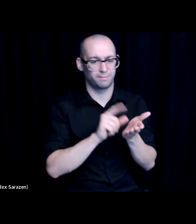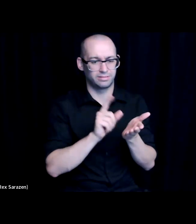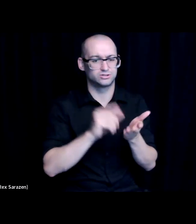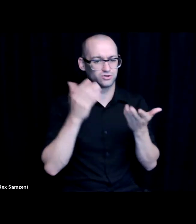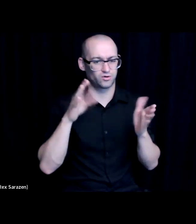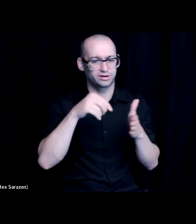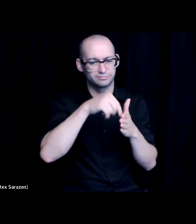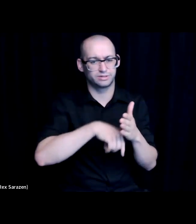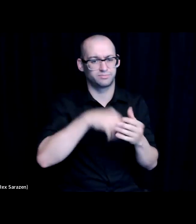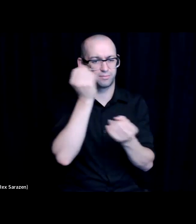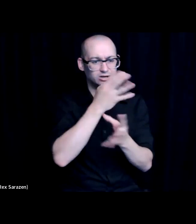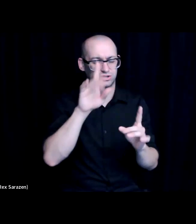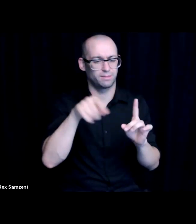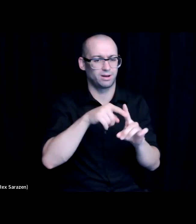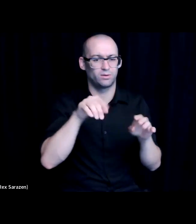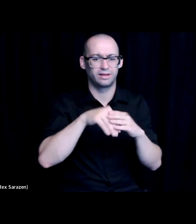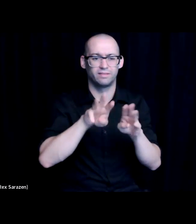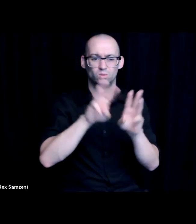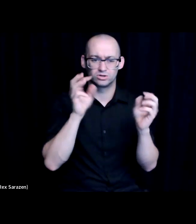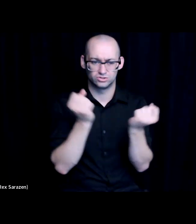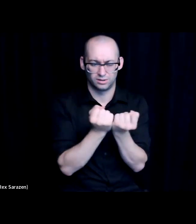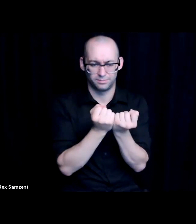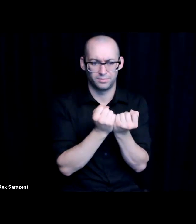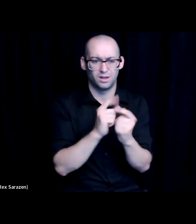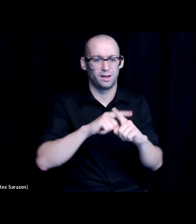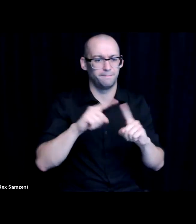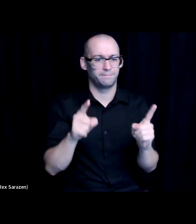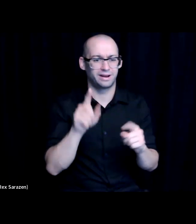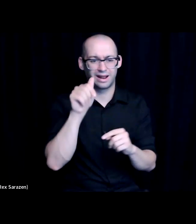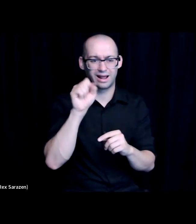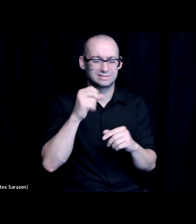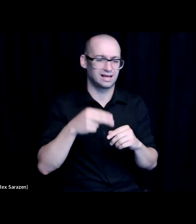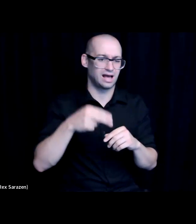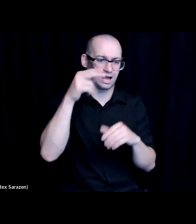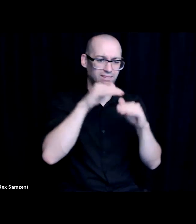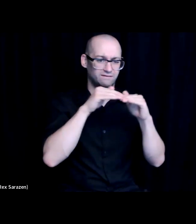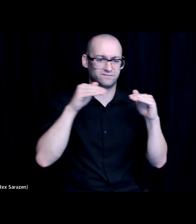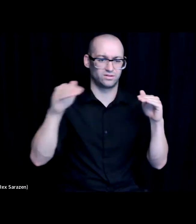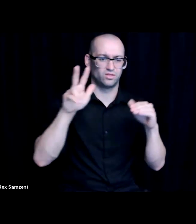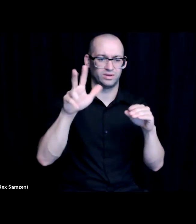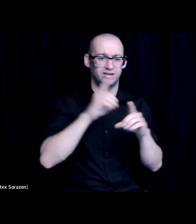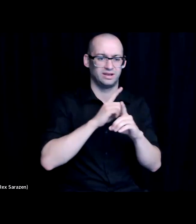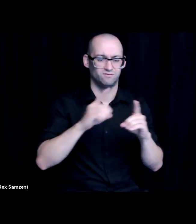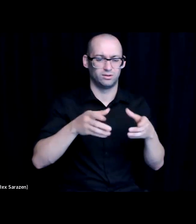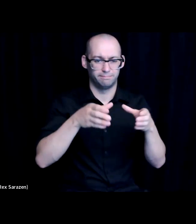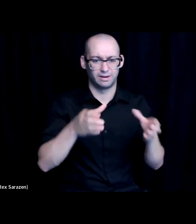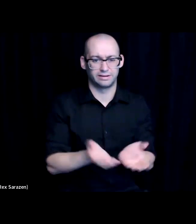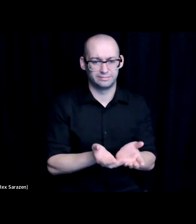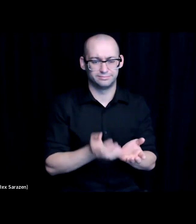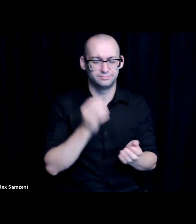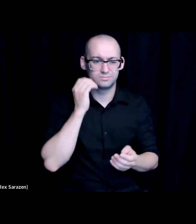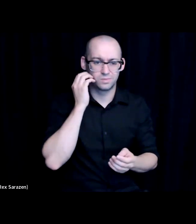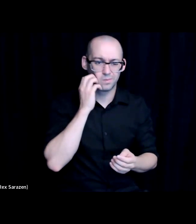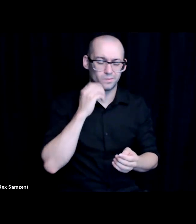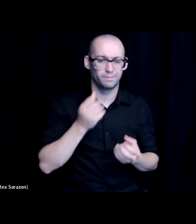of what we heard in these workshops. But as sort of a high level, we had 3 different buckets, and many of them are themes that you've